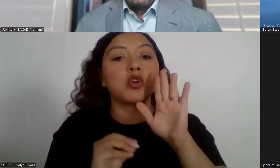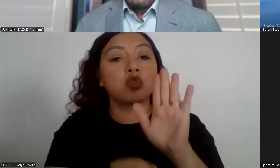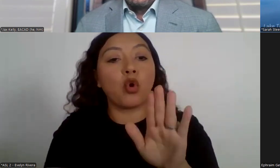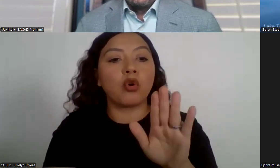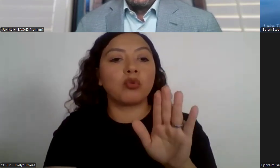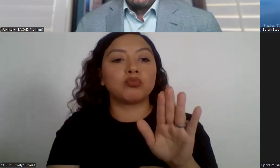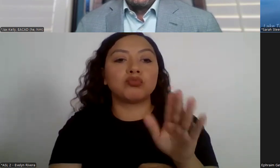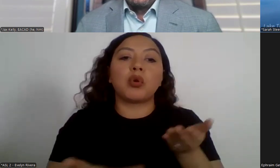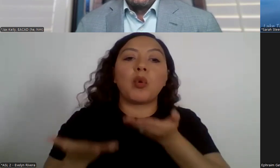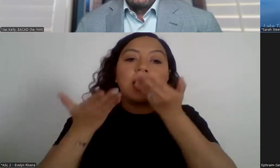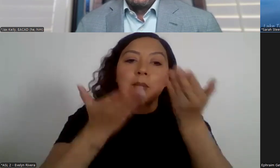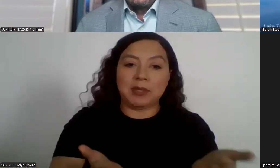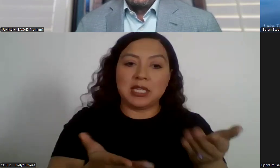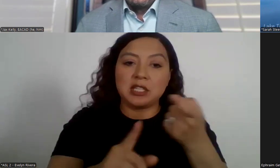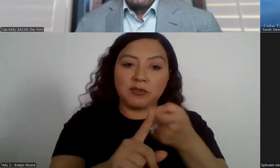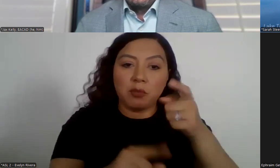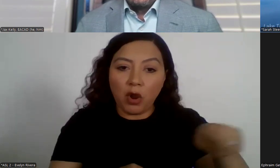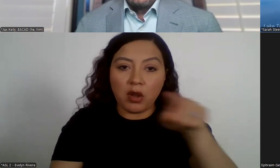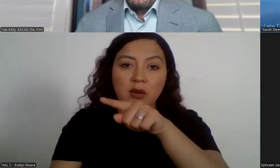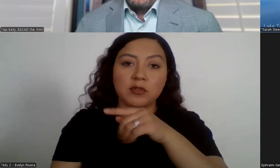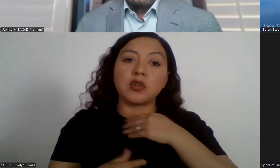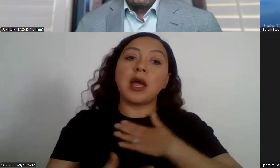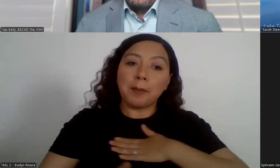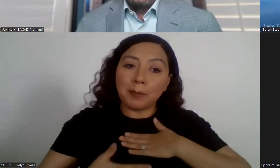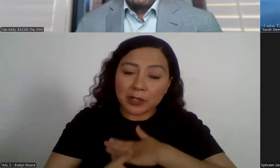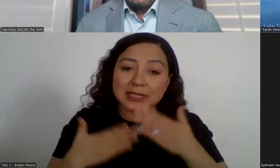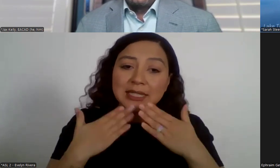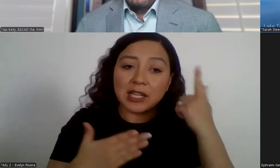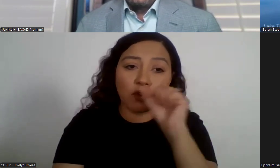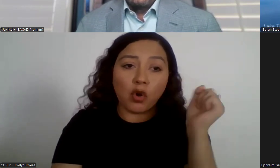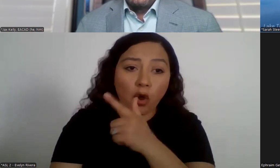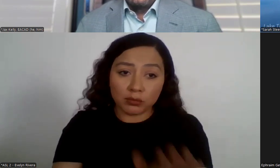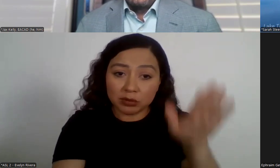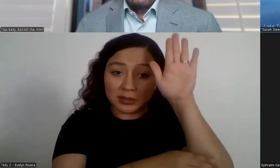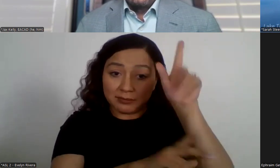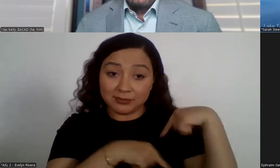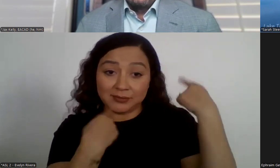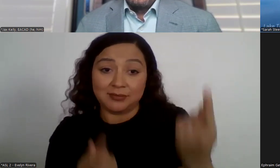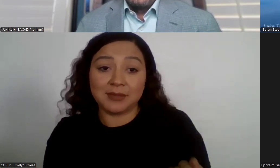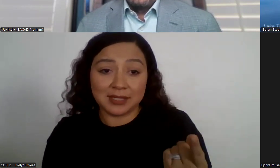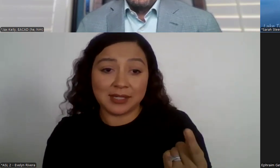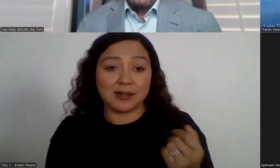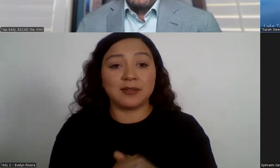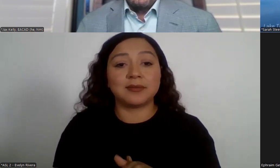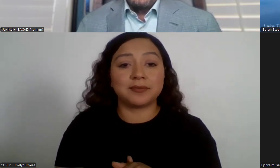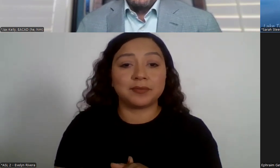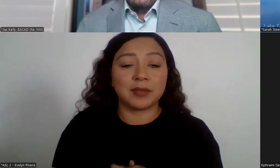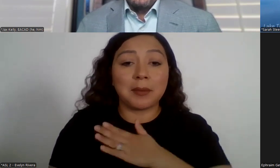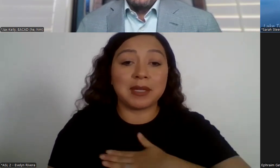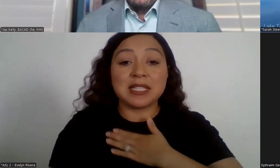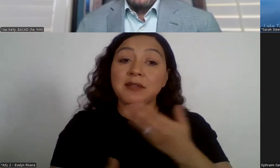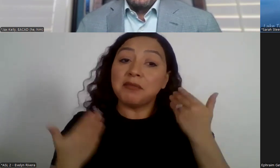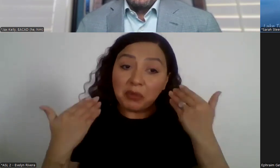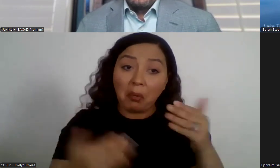in between from all of you. So appreciate those of you who have raised your hand thus far. Please feel free to do so. I have Nikki,